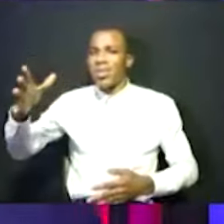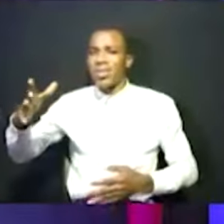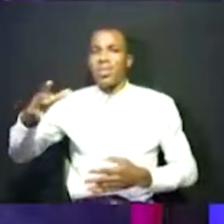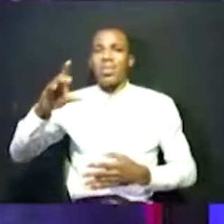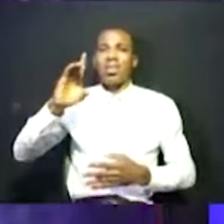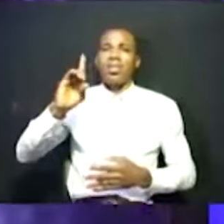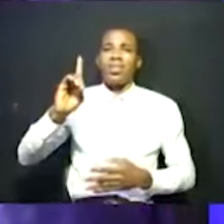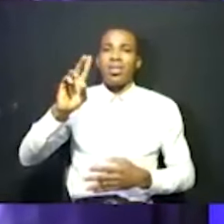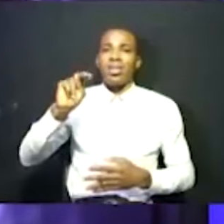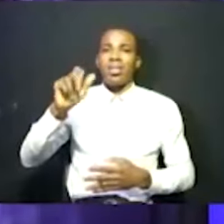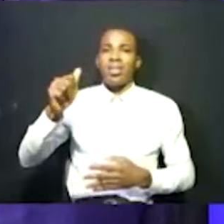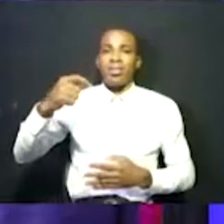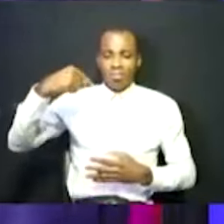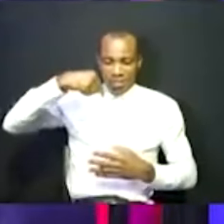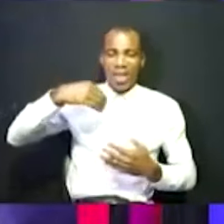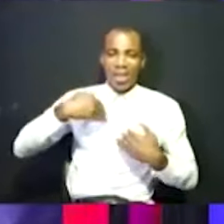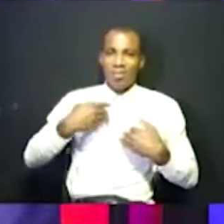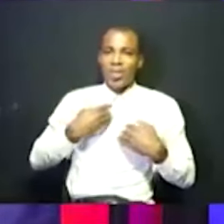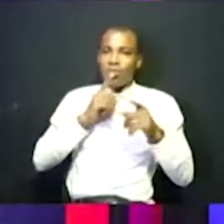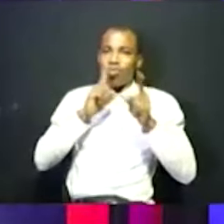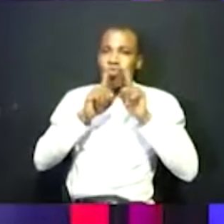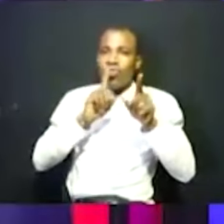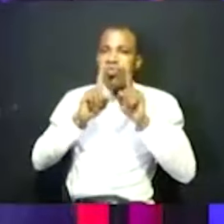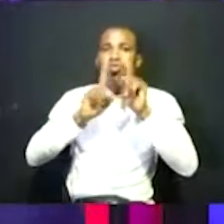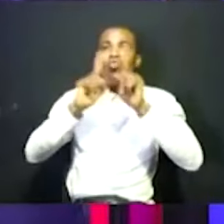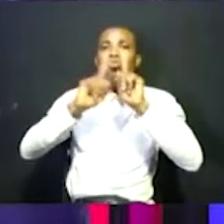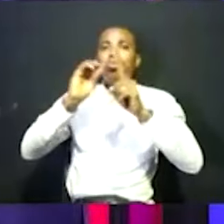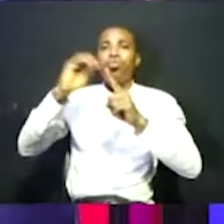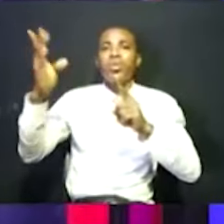like my grandmother. No.